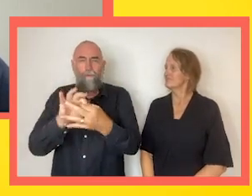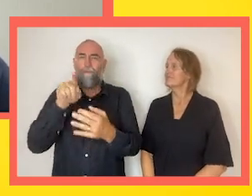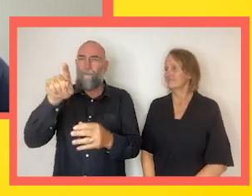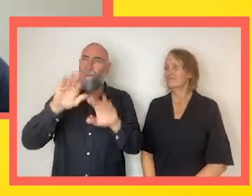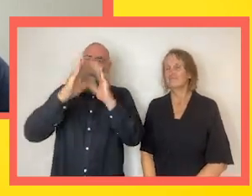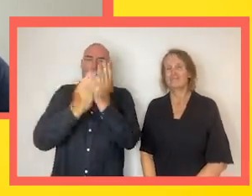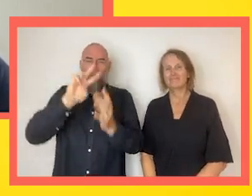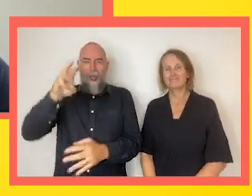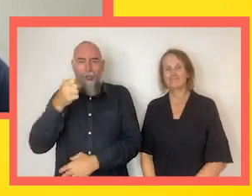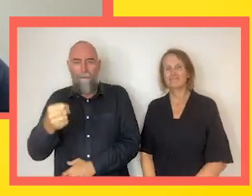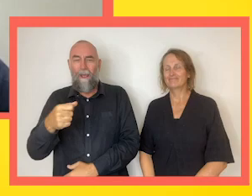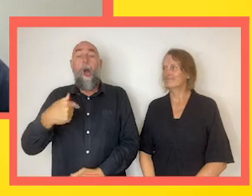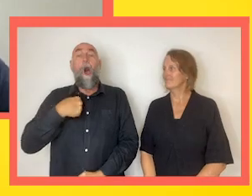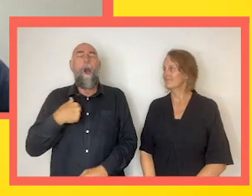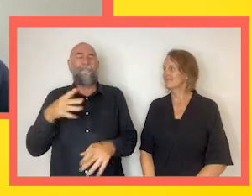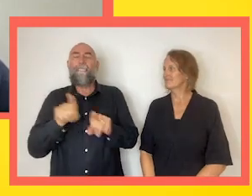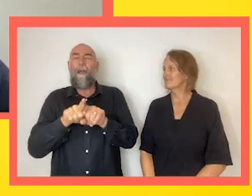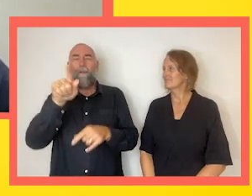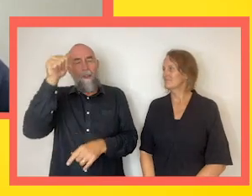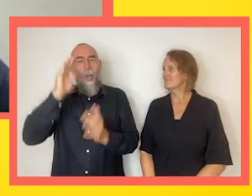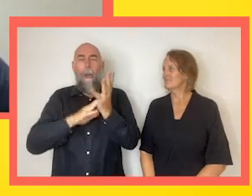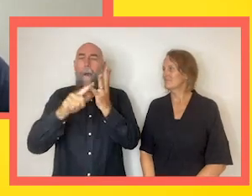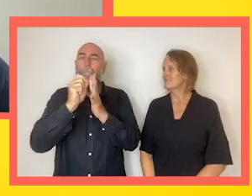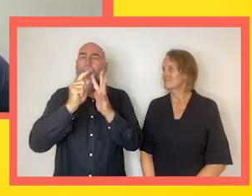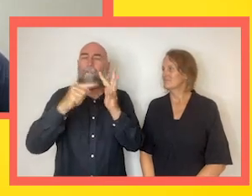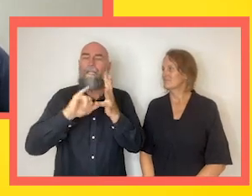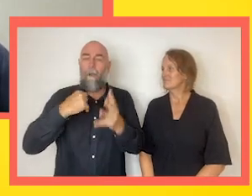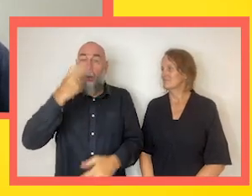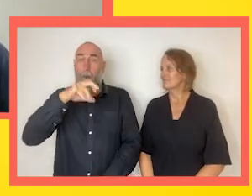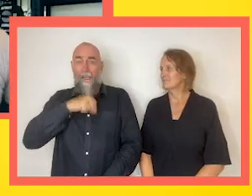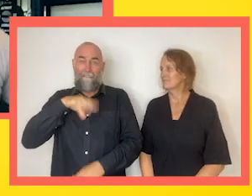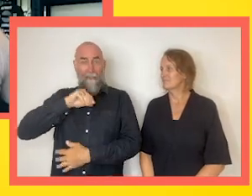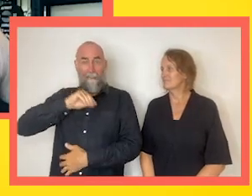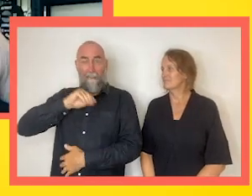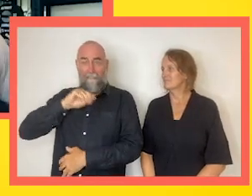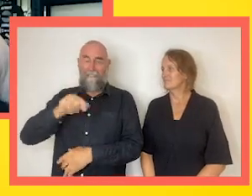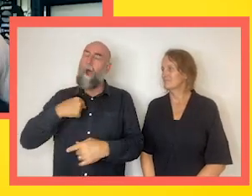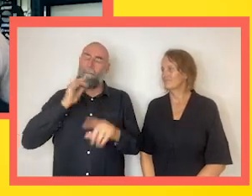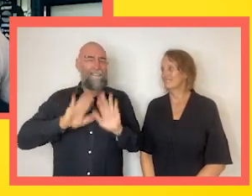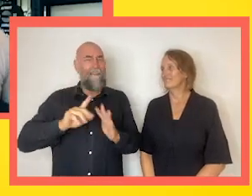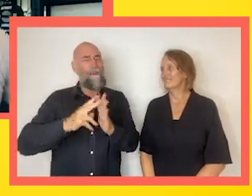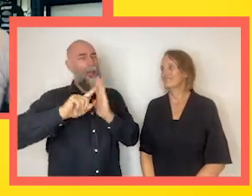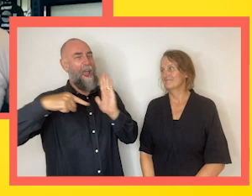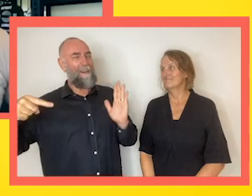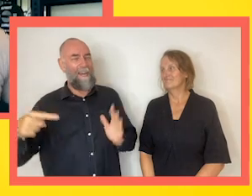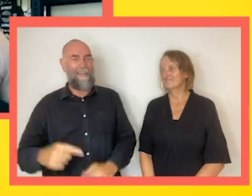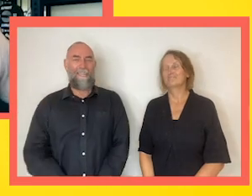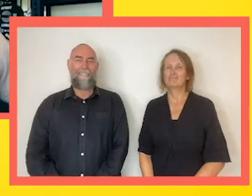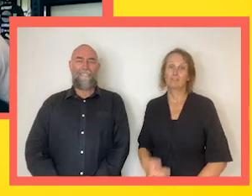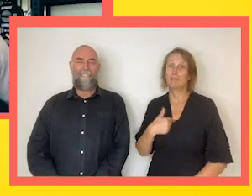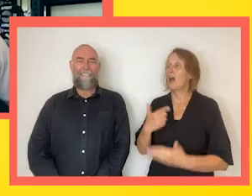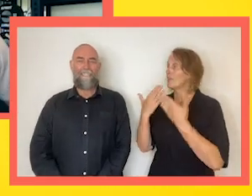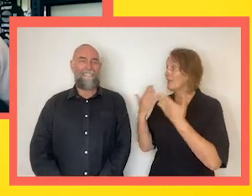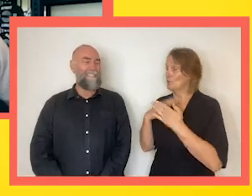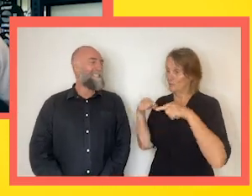I'm like one of those cross guys in the Muppets. I'm always going to be here. And I'm very thankful that you're here, mate, because I don't think anyone could do a